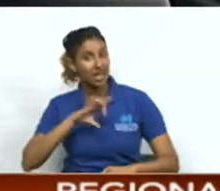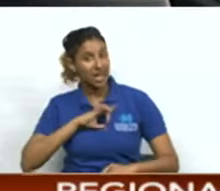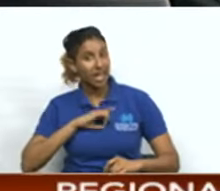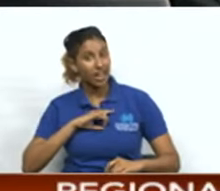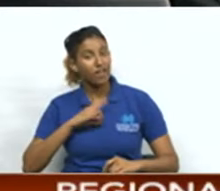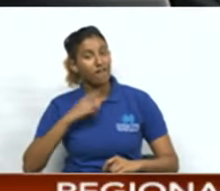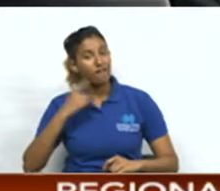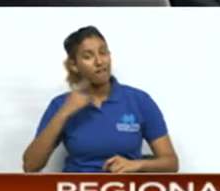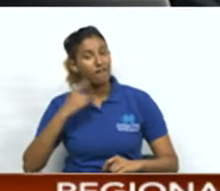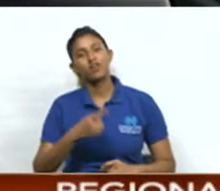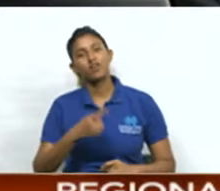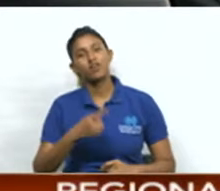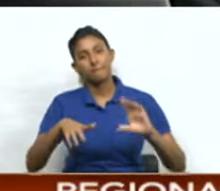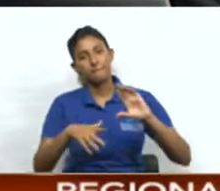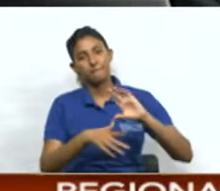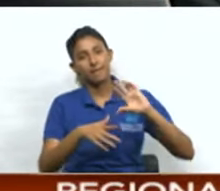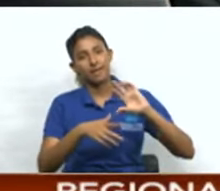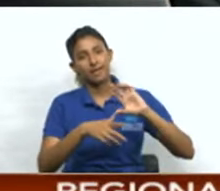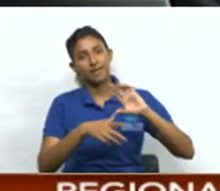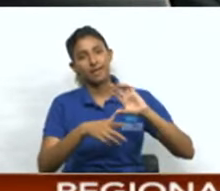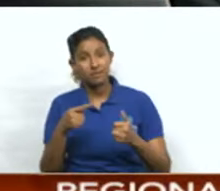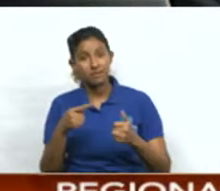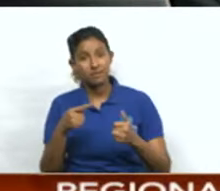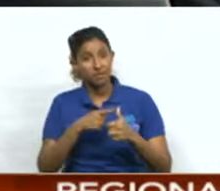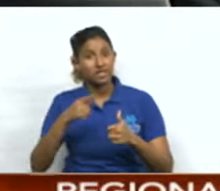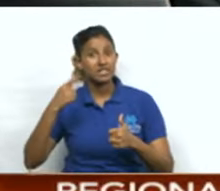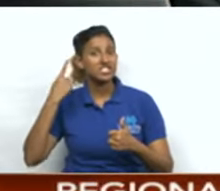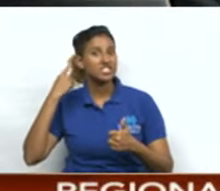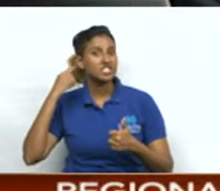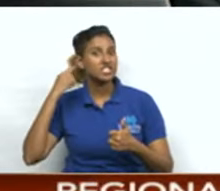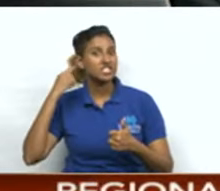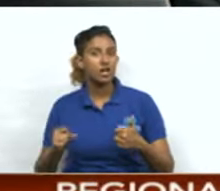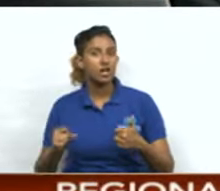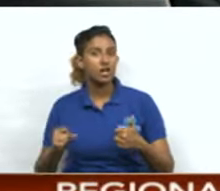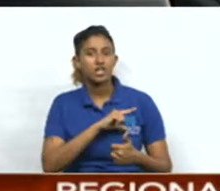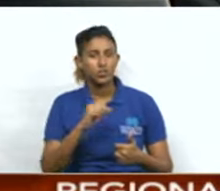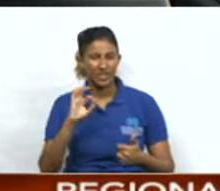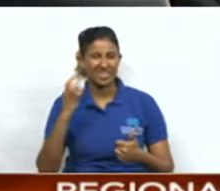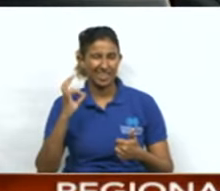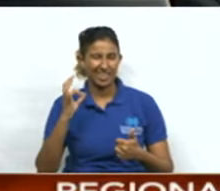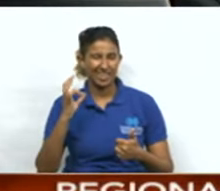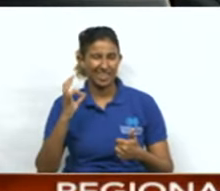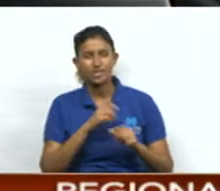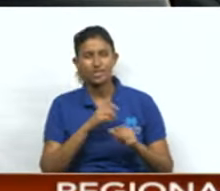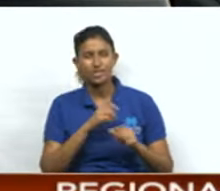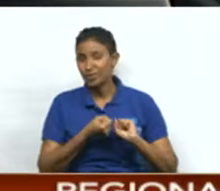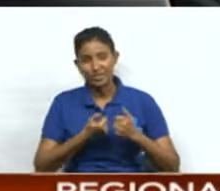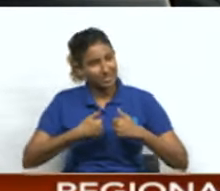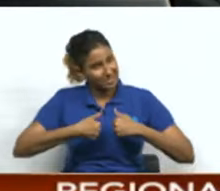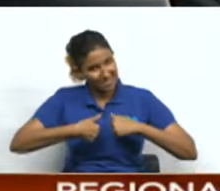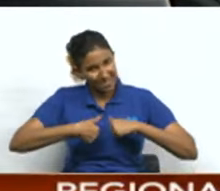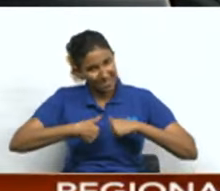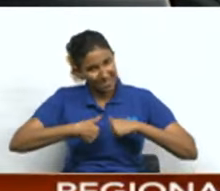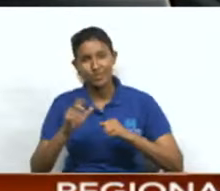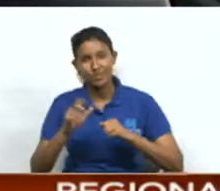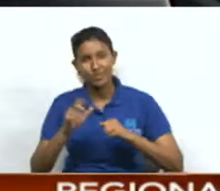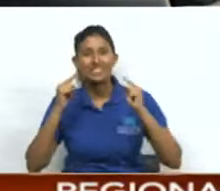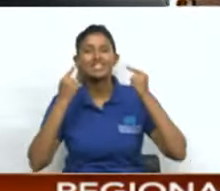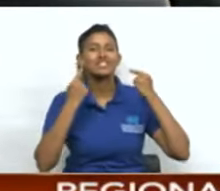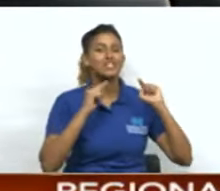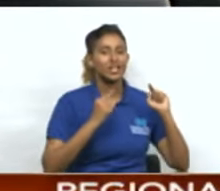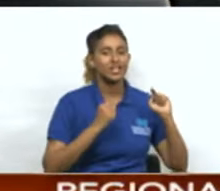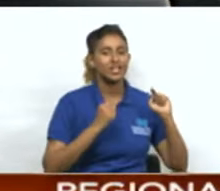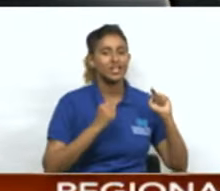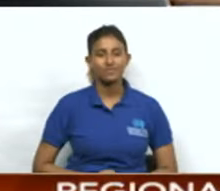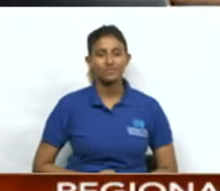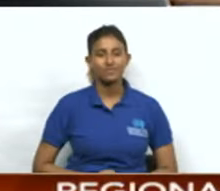in 2019, so she's showing no signs of deterioration at all. And hopefully our medal tally keeps going up the table. Hopefully. We have two